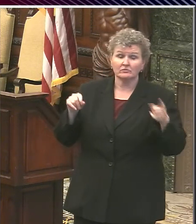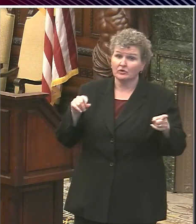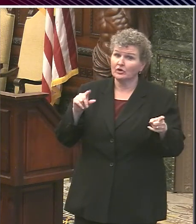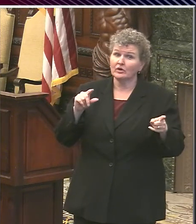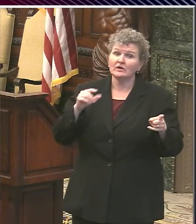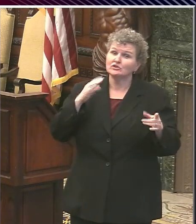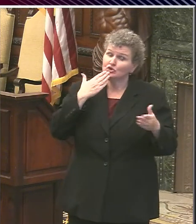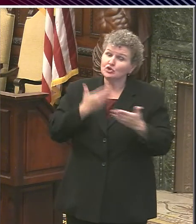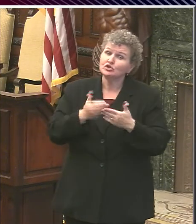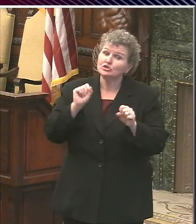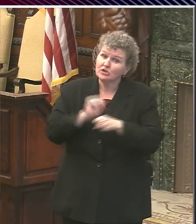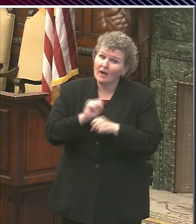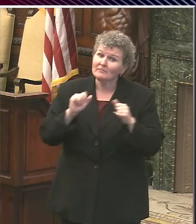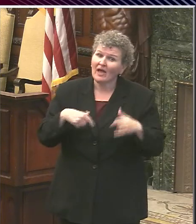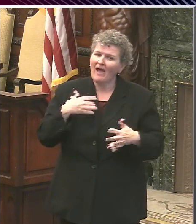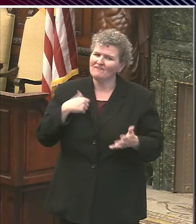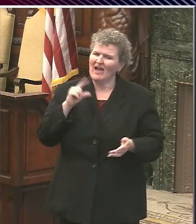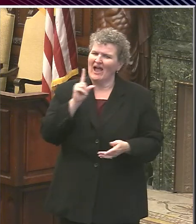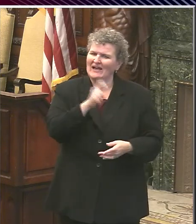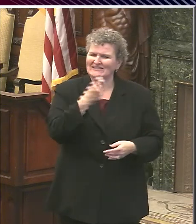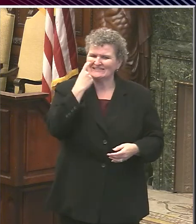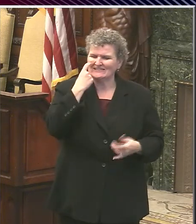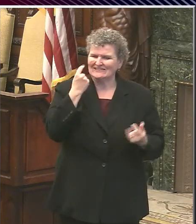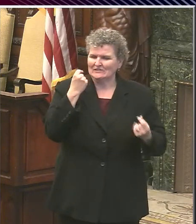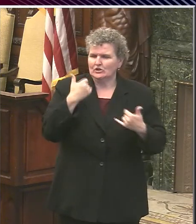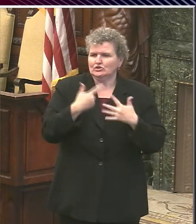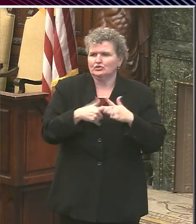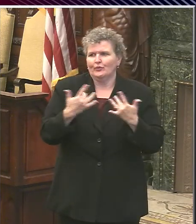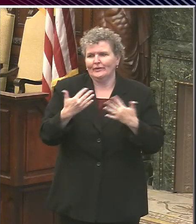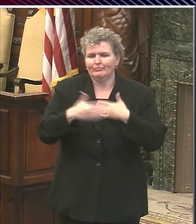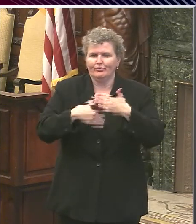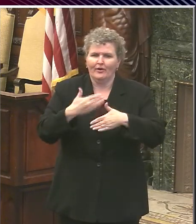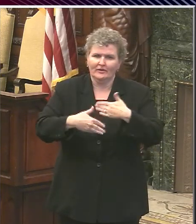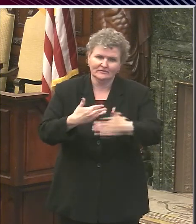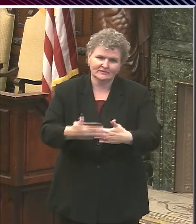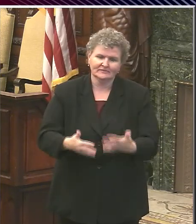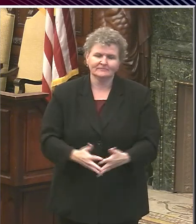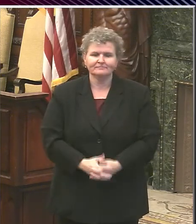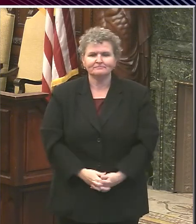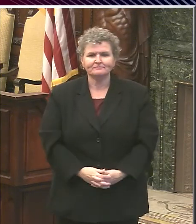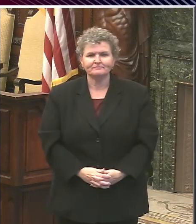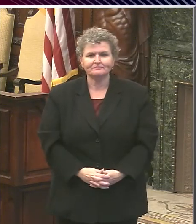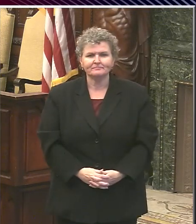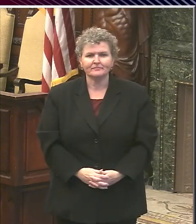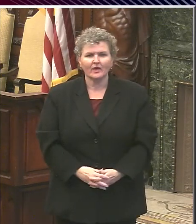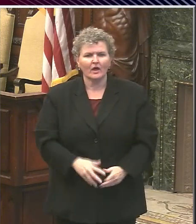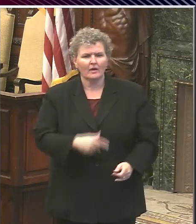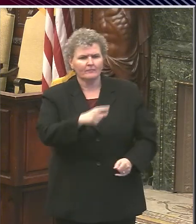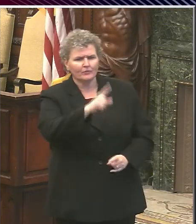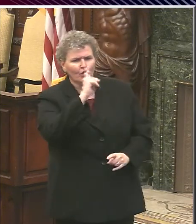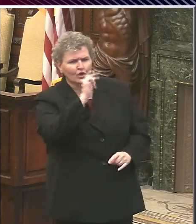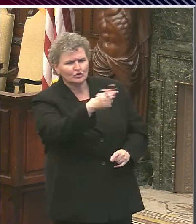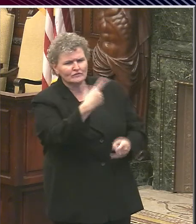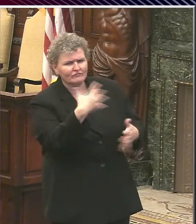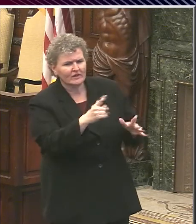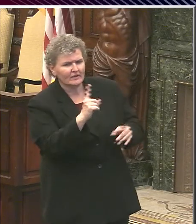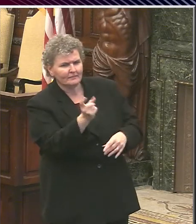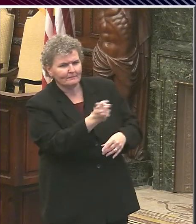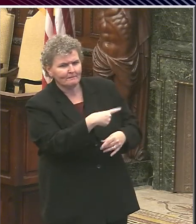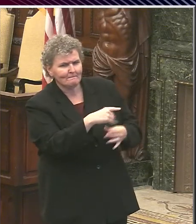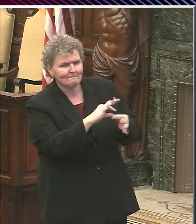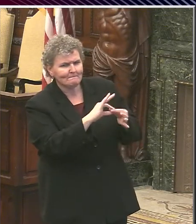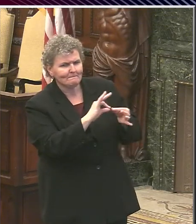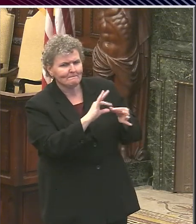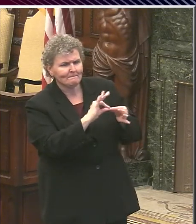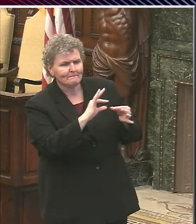haven't asked about it lately. Okay, and I think there had also been a mention around the time of